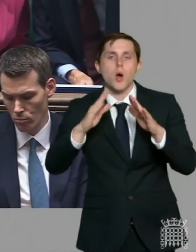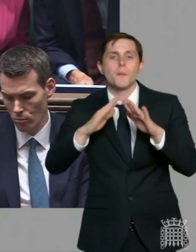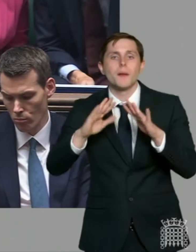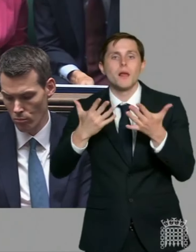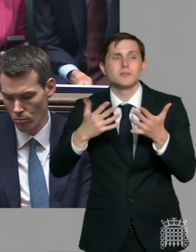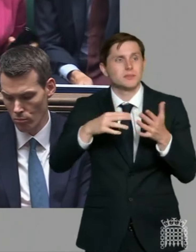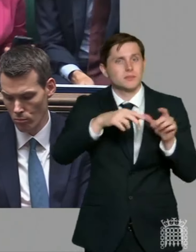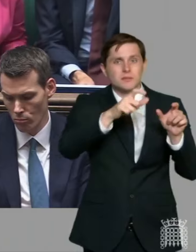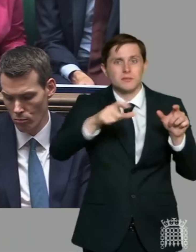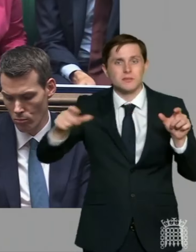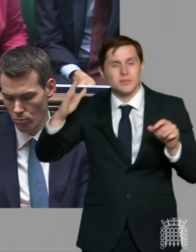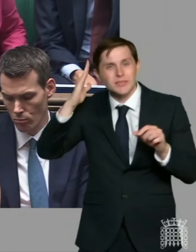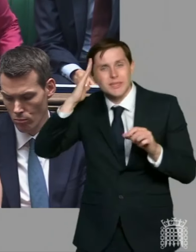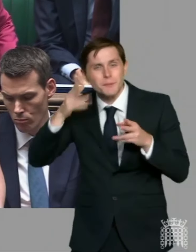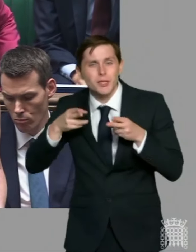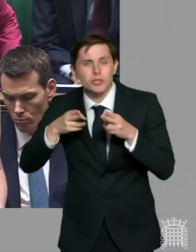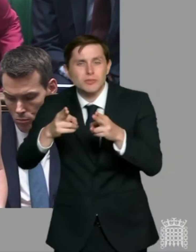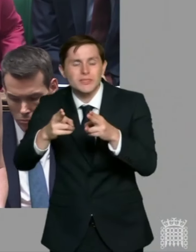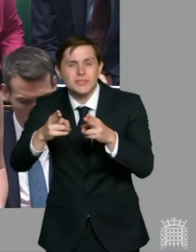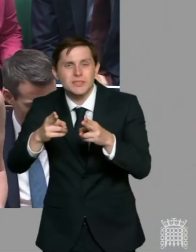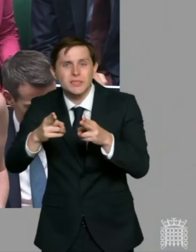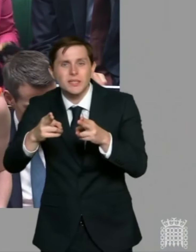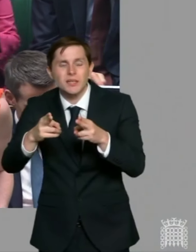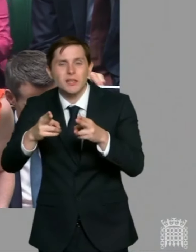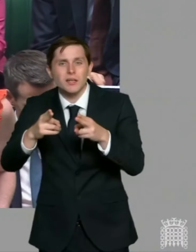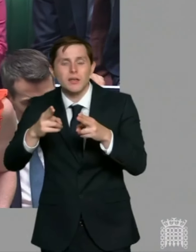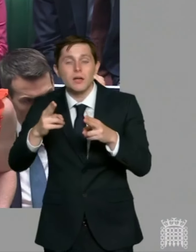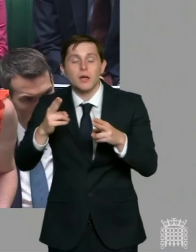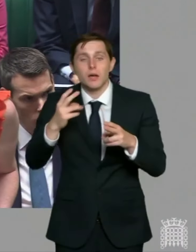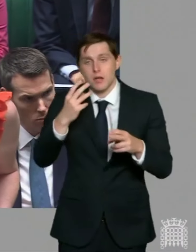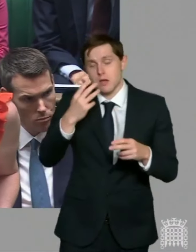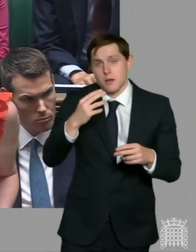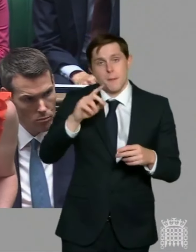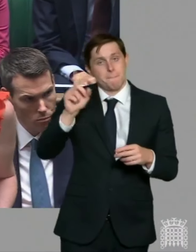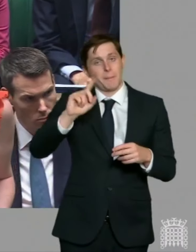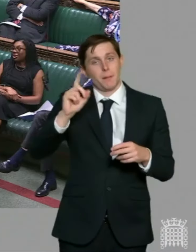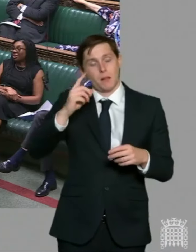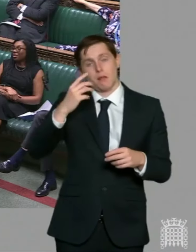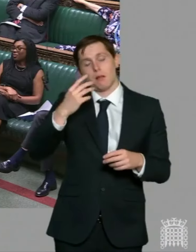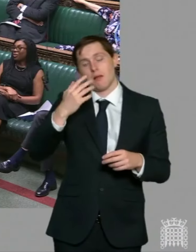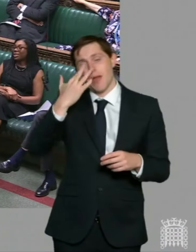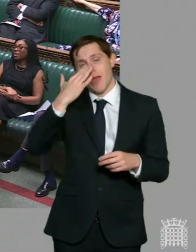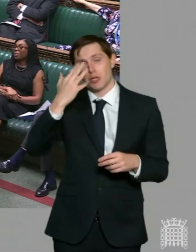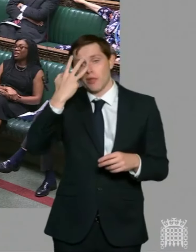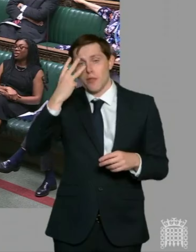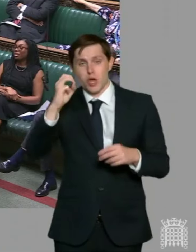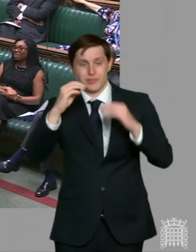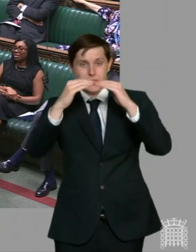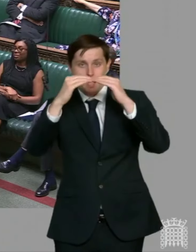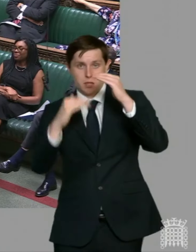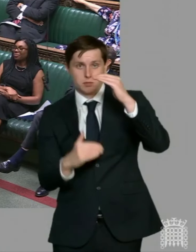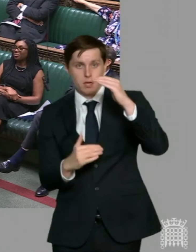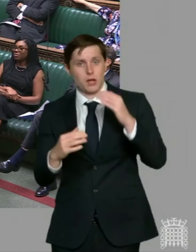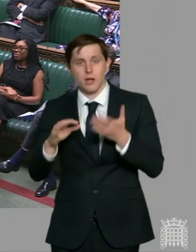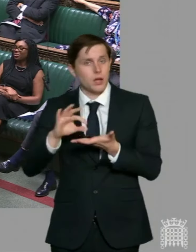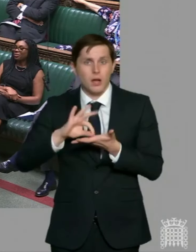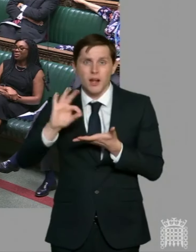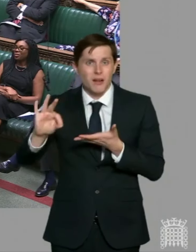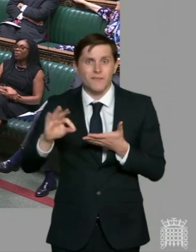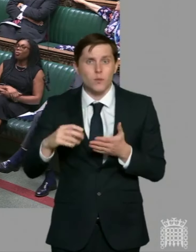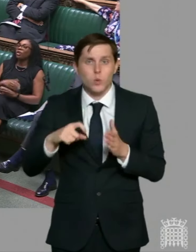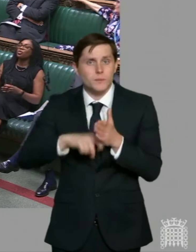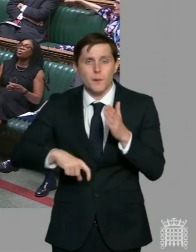30 cannot get homes now. It is impossible for people to get on the housing ladder. That is the failure of the